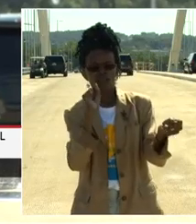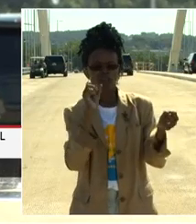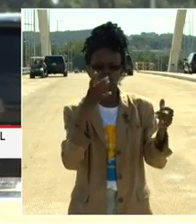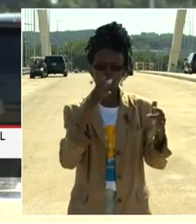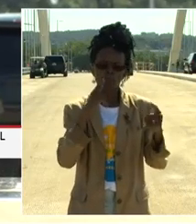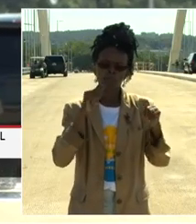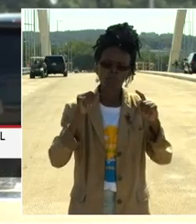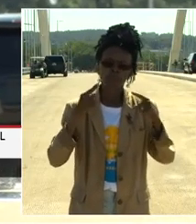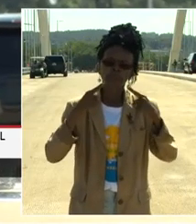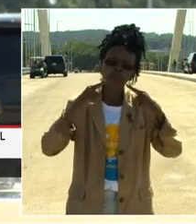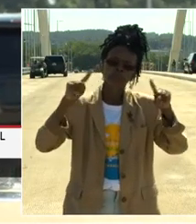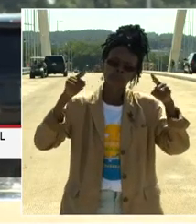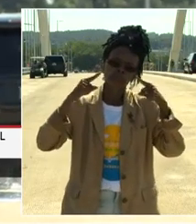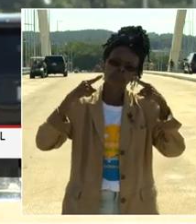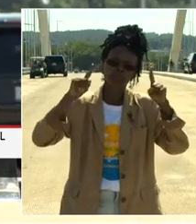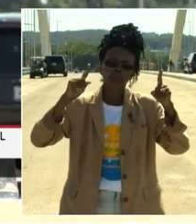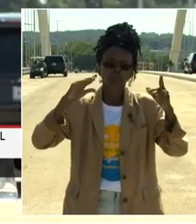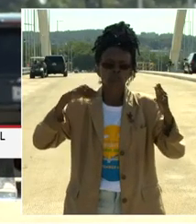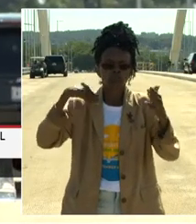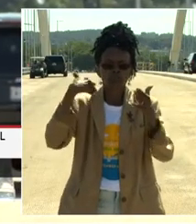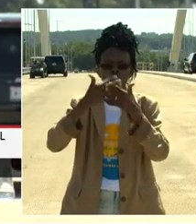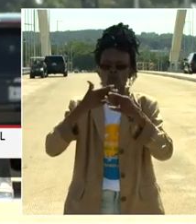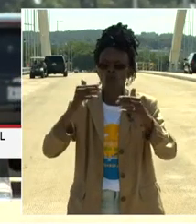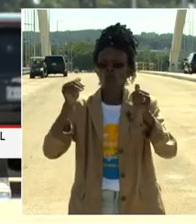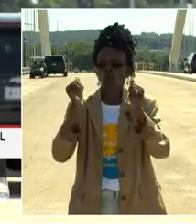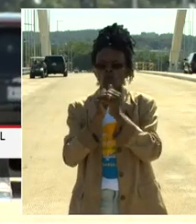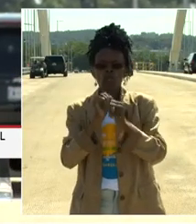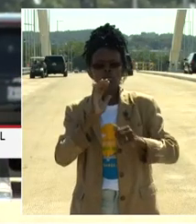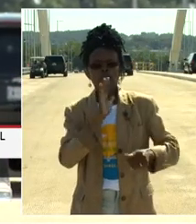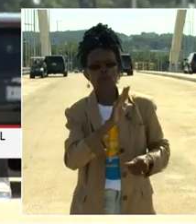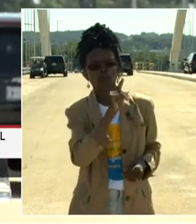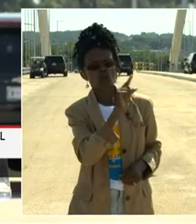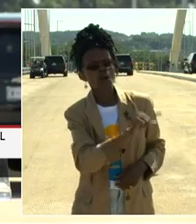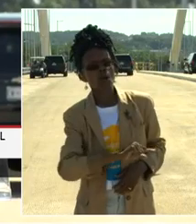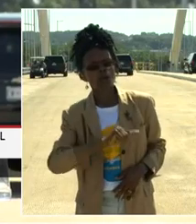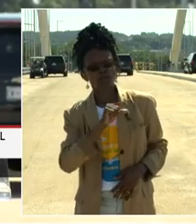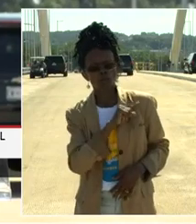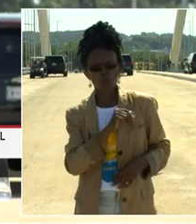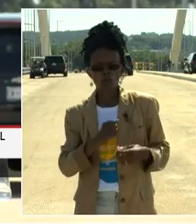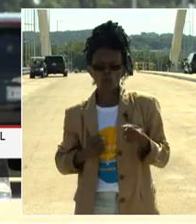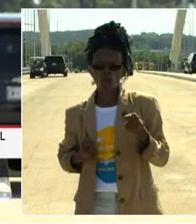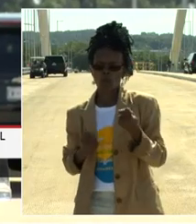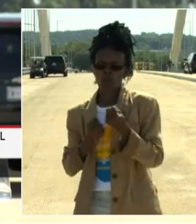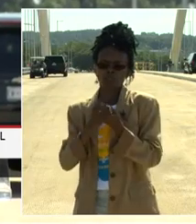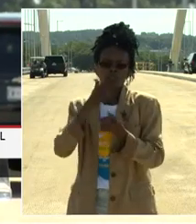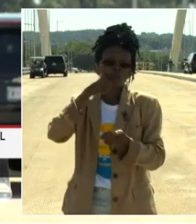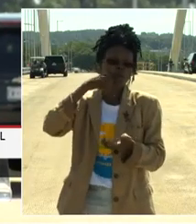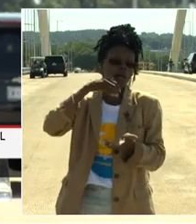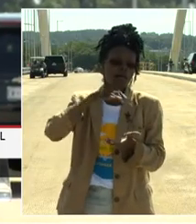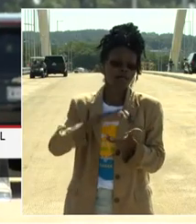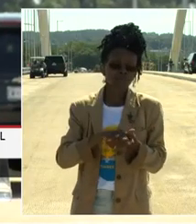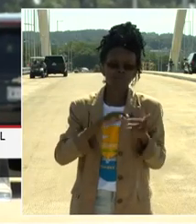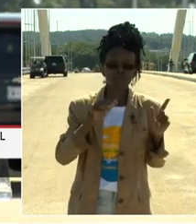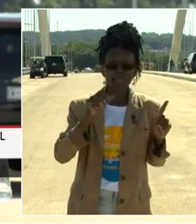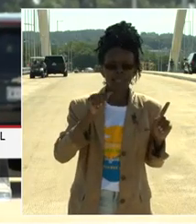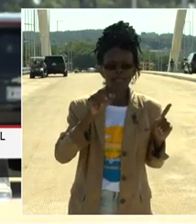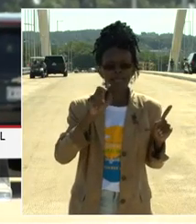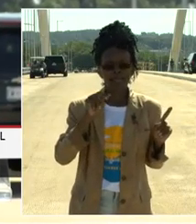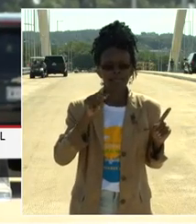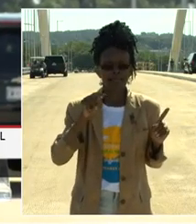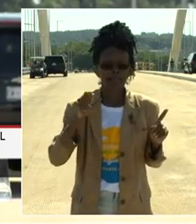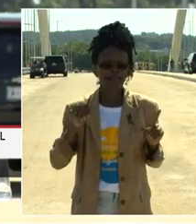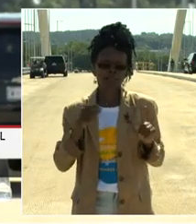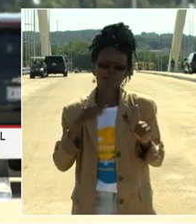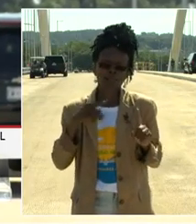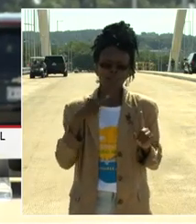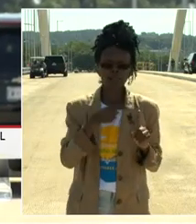and help of his wife and partner, Anna Douglass. He mastered the English language and used